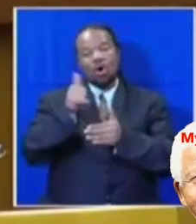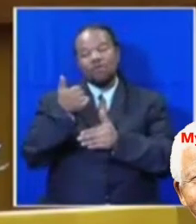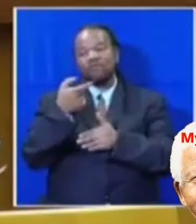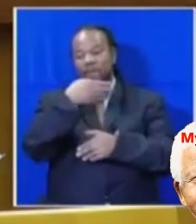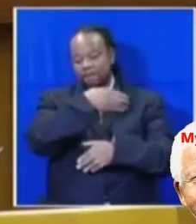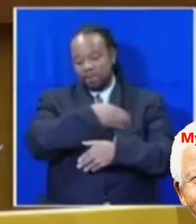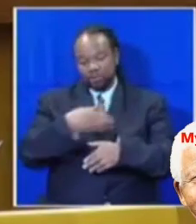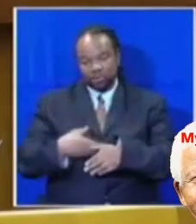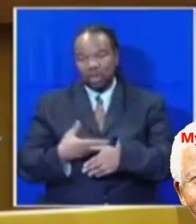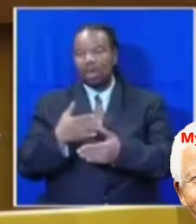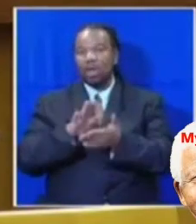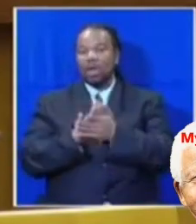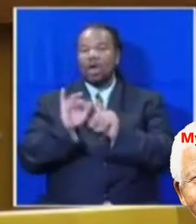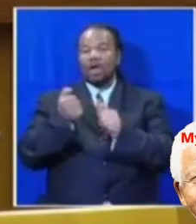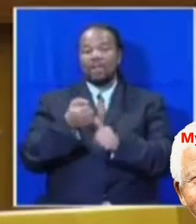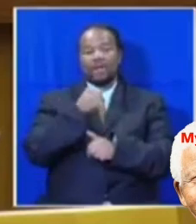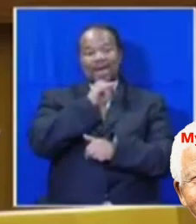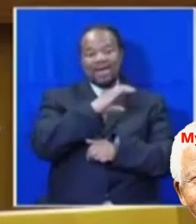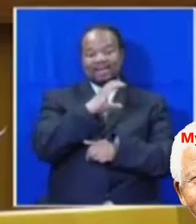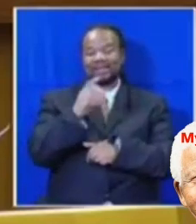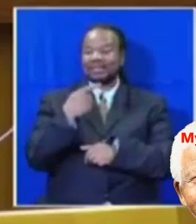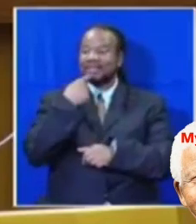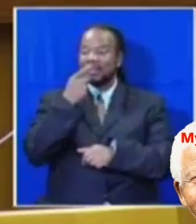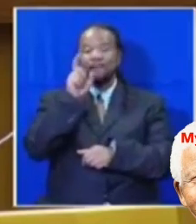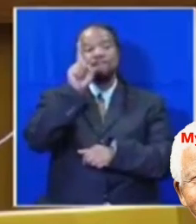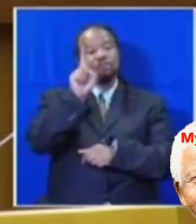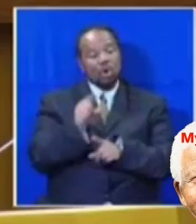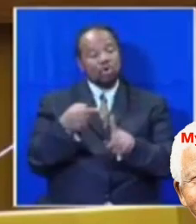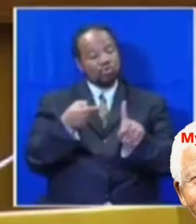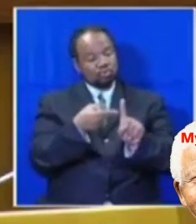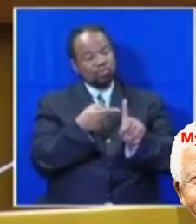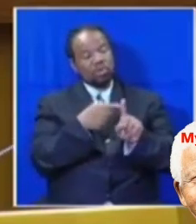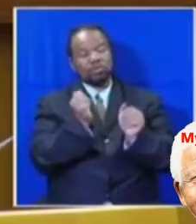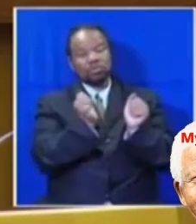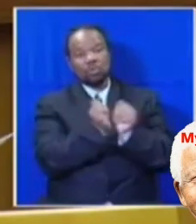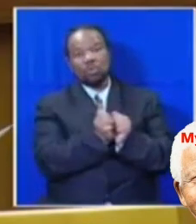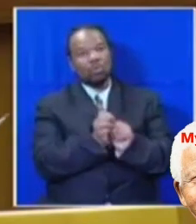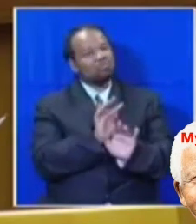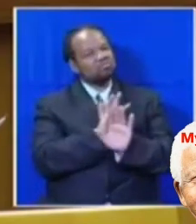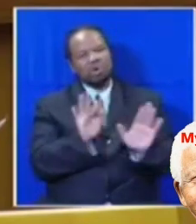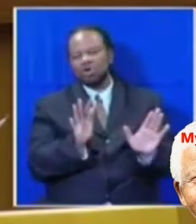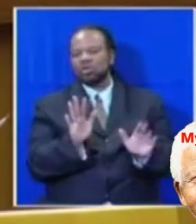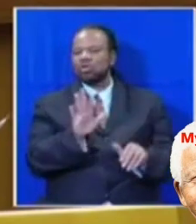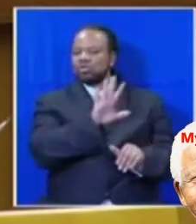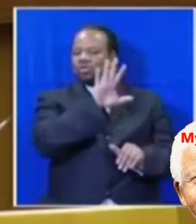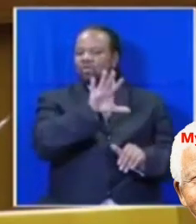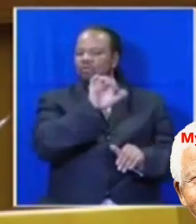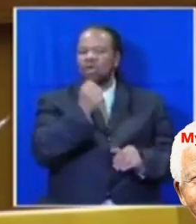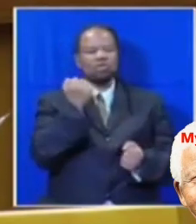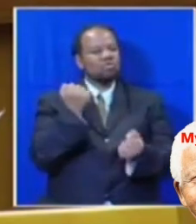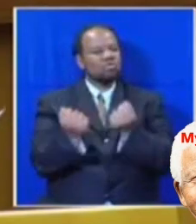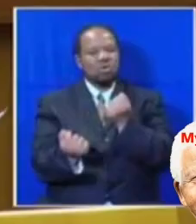for whom the ICC has issued a warrant of arrest have not been finally considered by the South African courts, as the